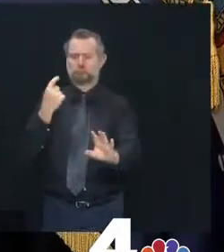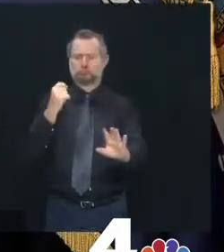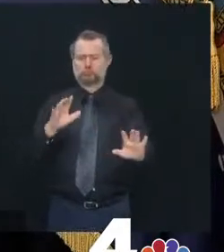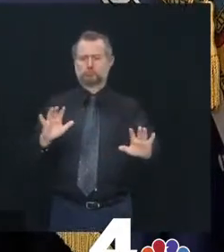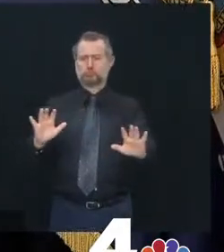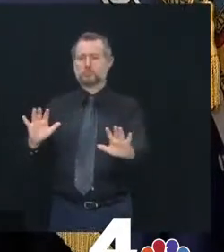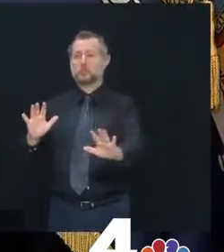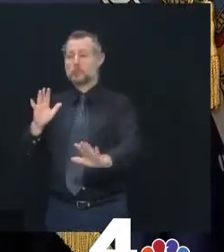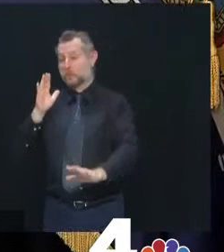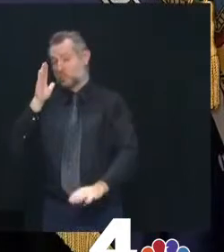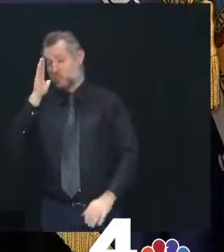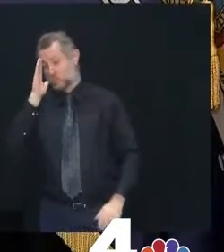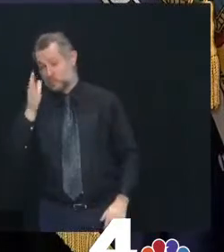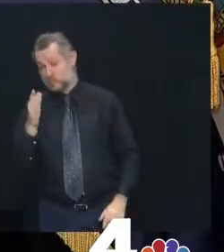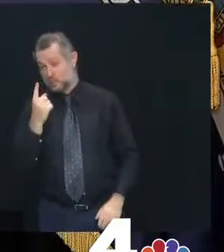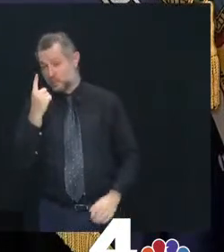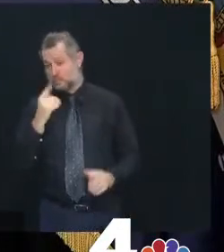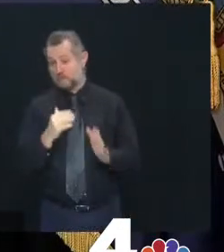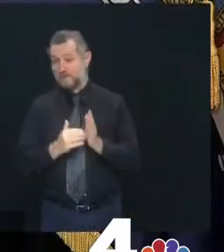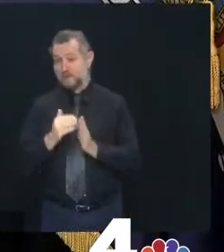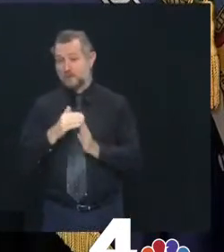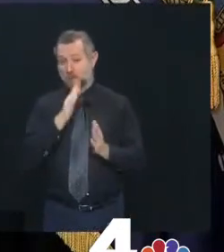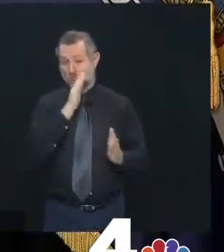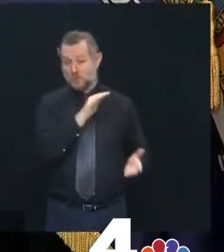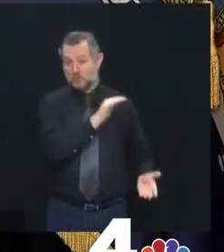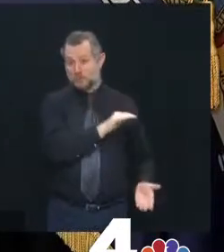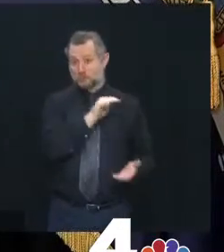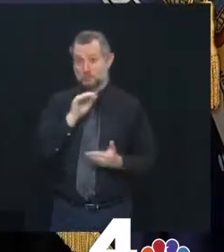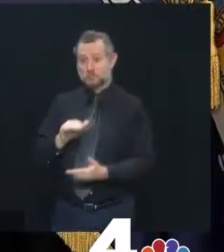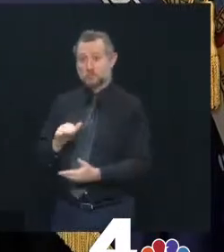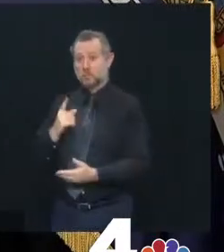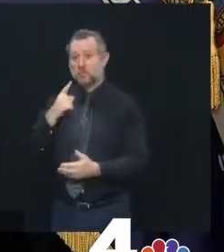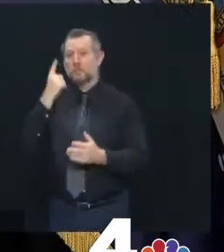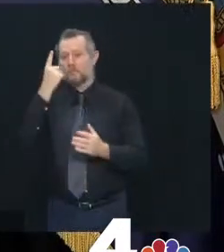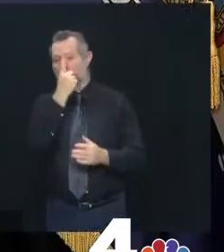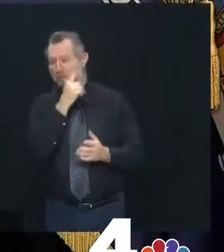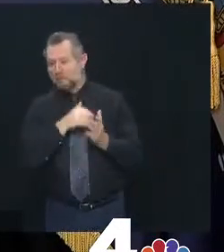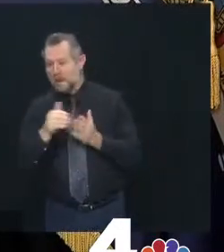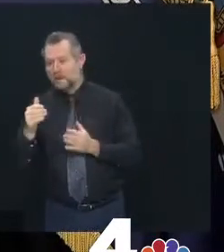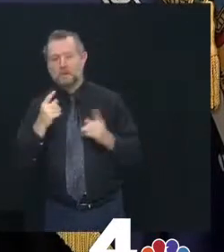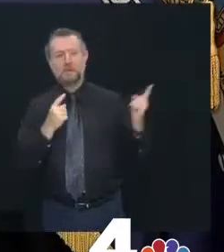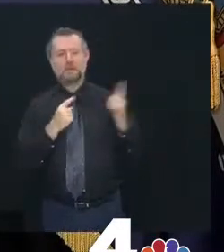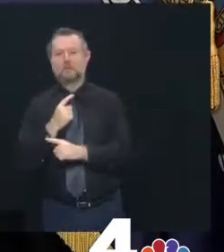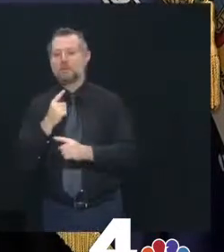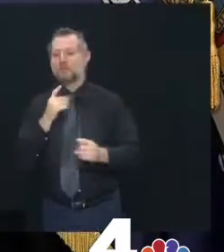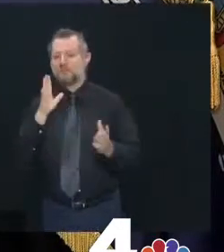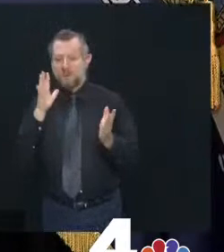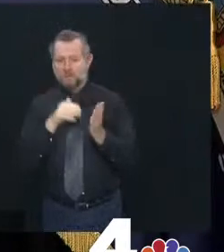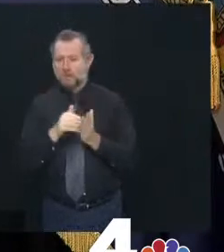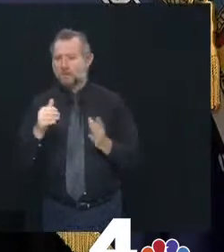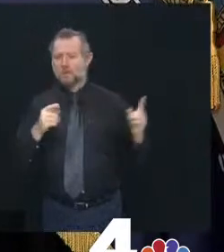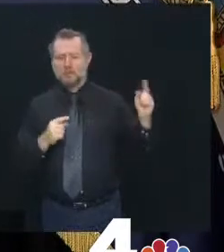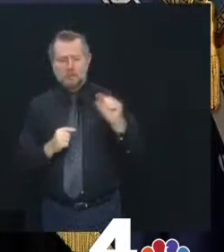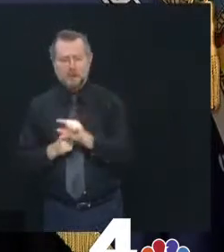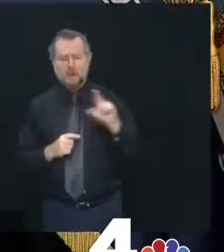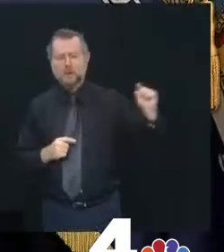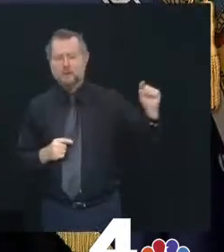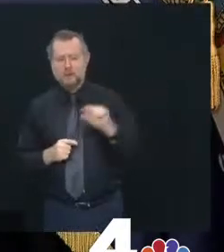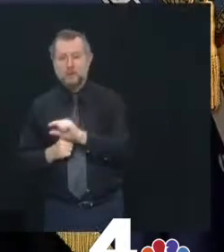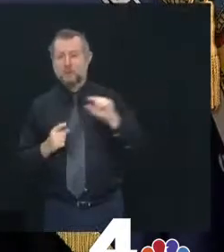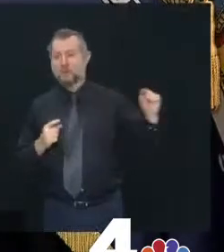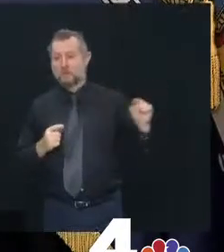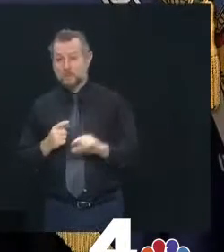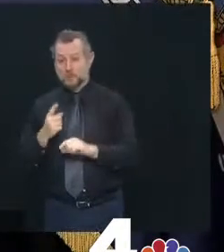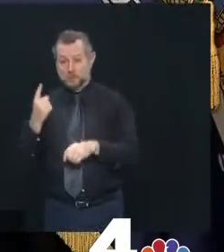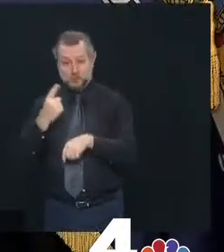get 1 million doses at a time? Are we going to get 5 million doses at a time? Do they all come in 1 week? Do they